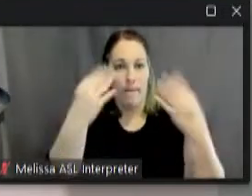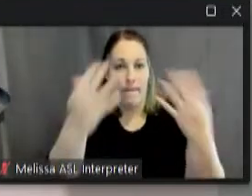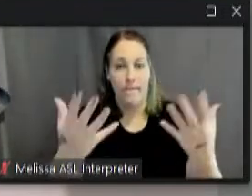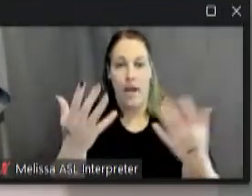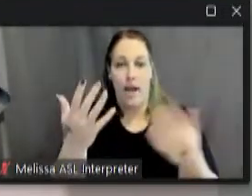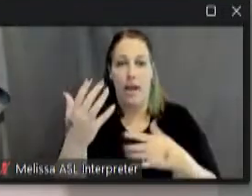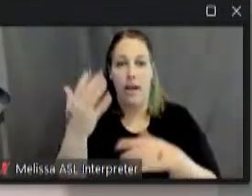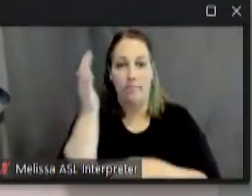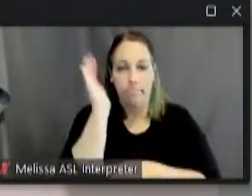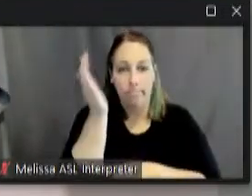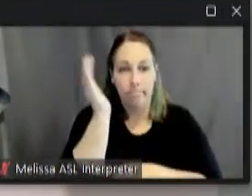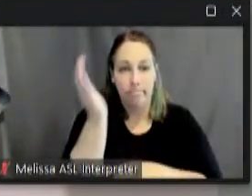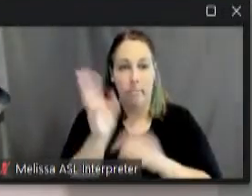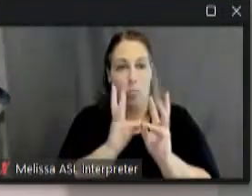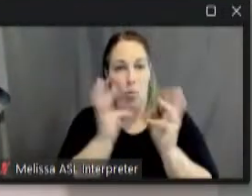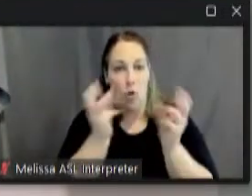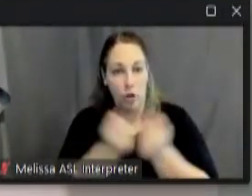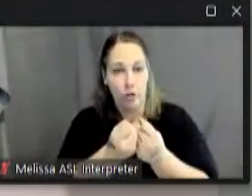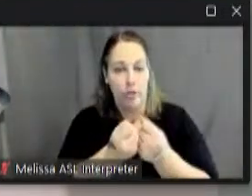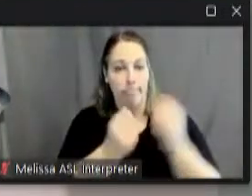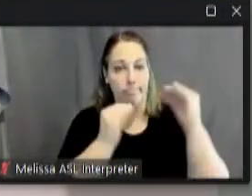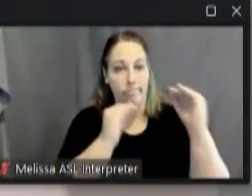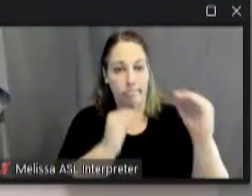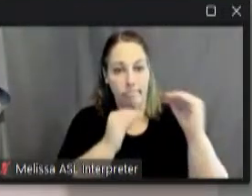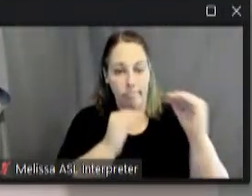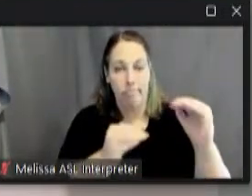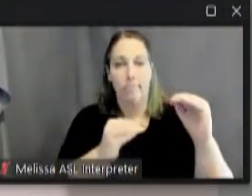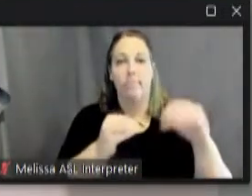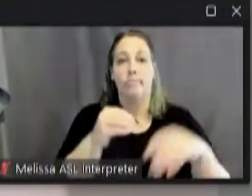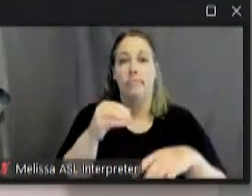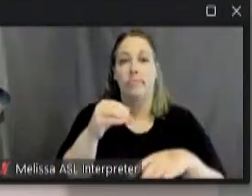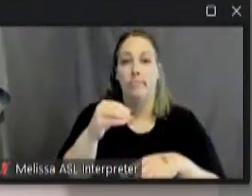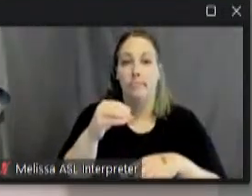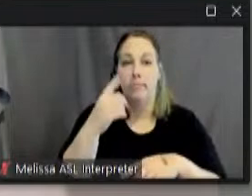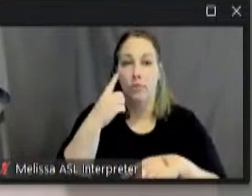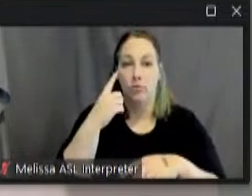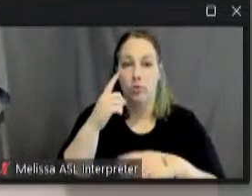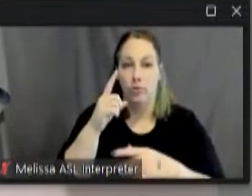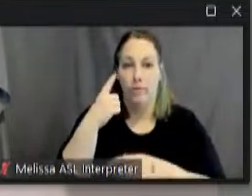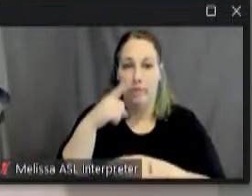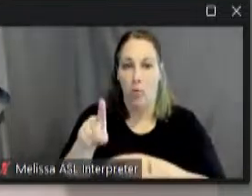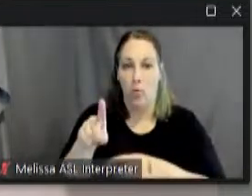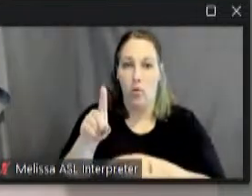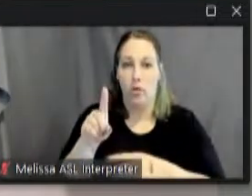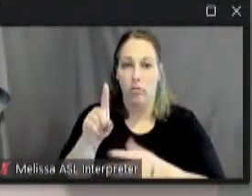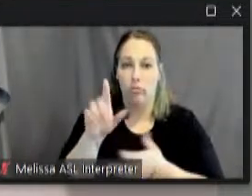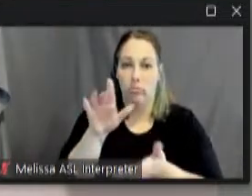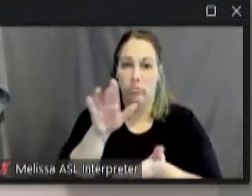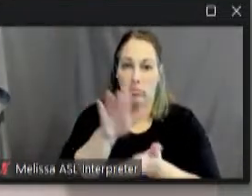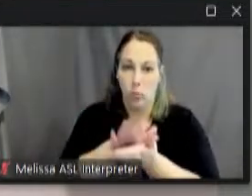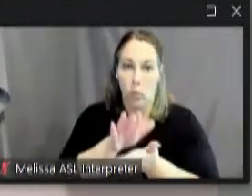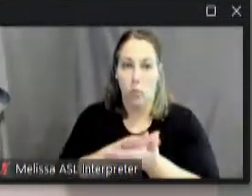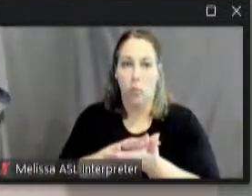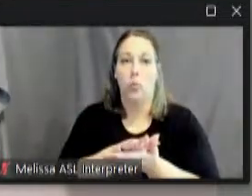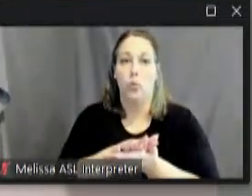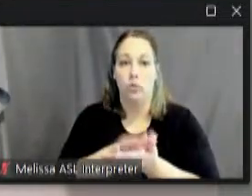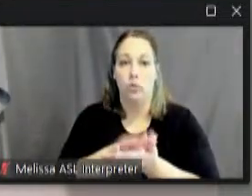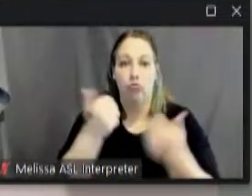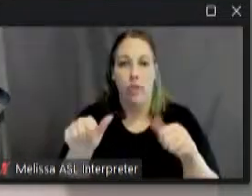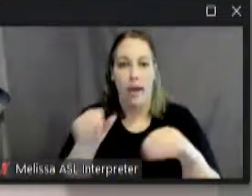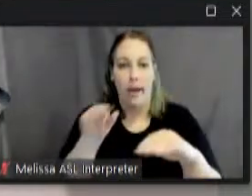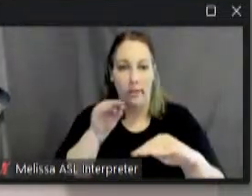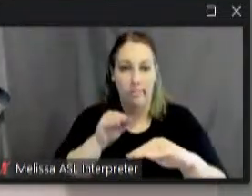institutions that are within the areas that we can influence so that we can speak